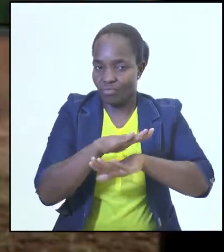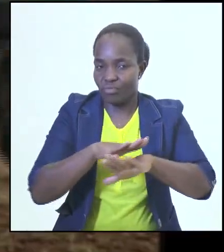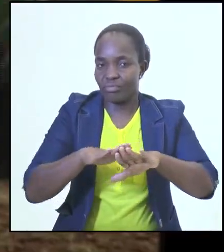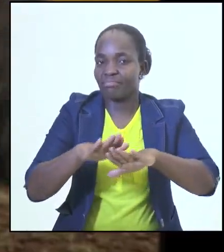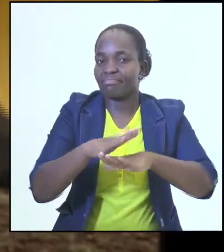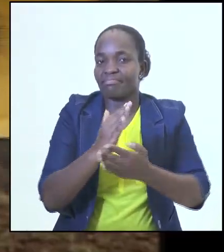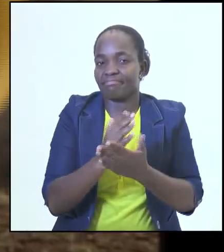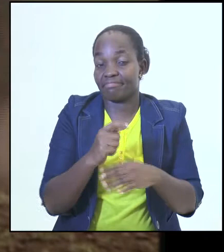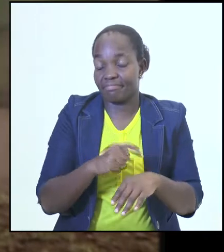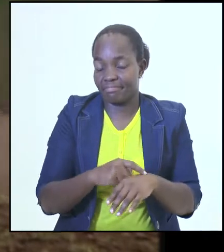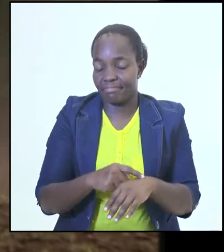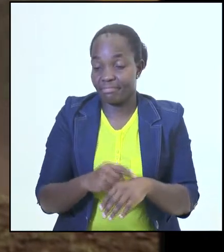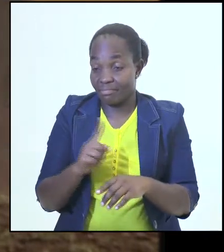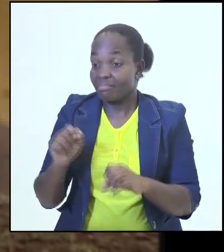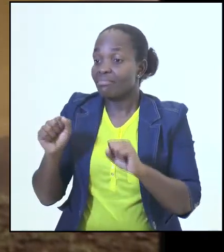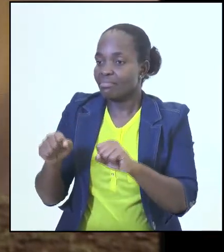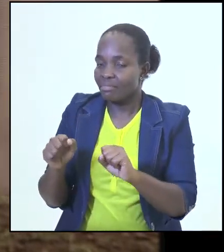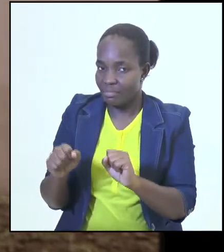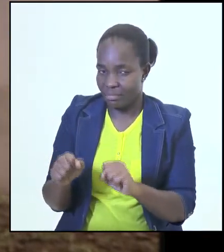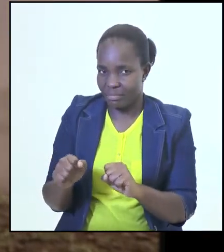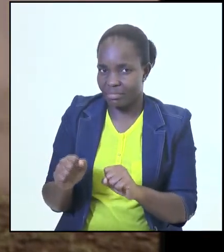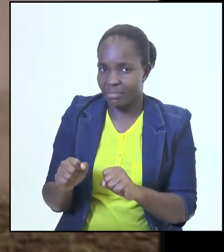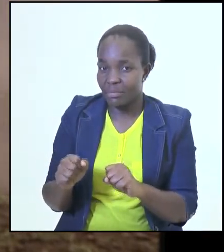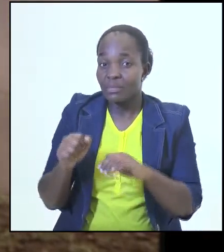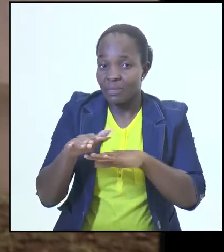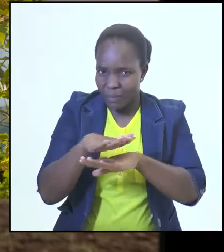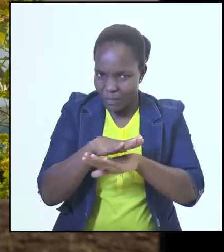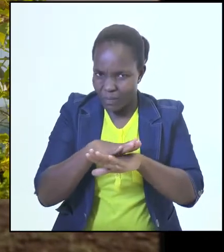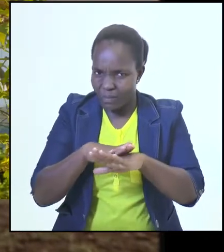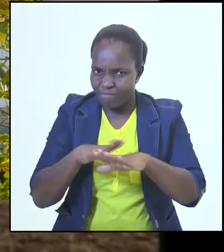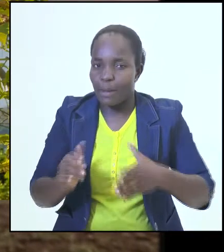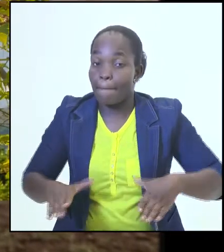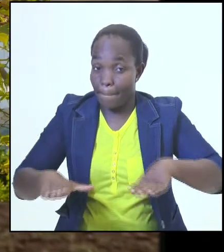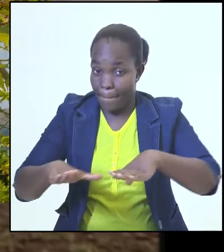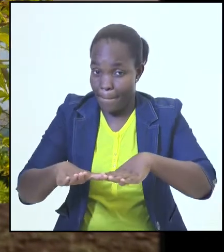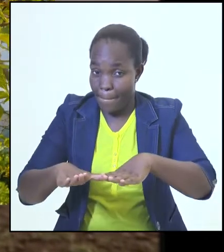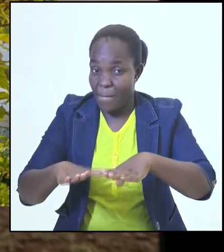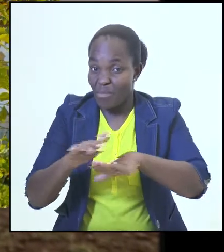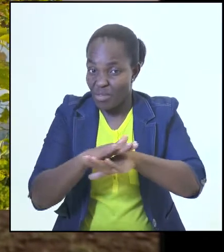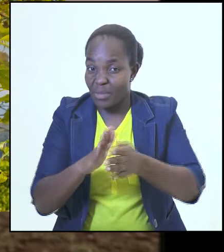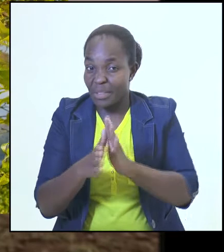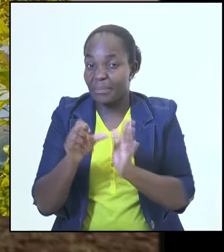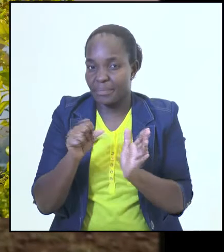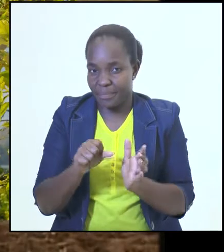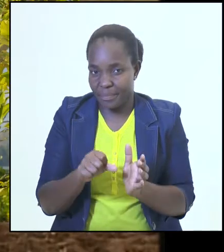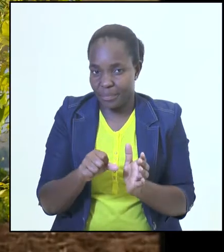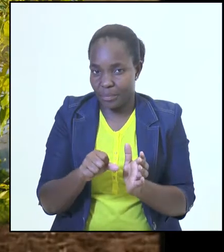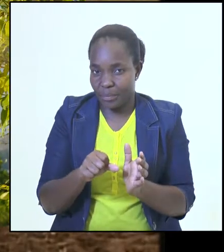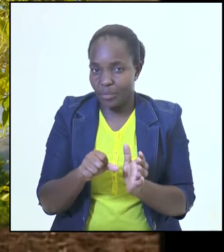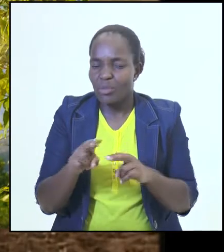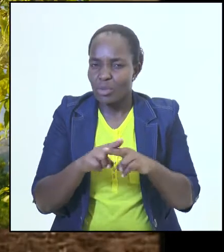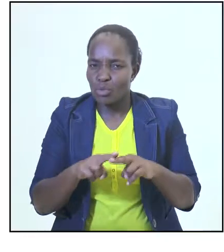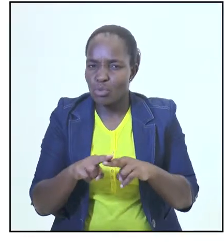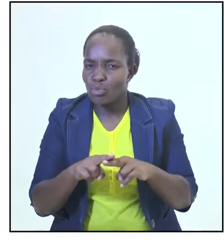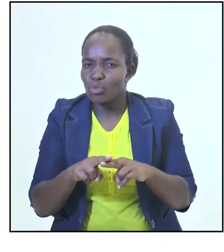Yes, unfortunately, intensive agriculture can damage the environment. The farmers use insecticides to kill insects,